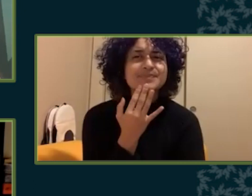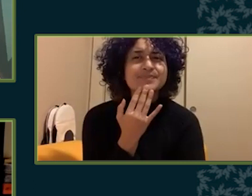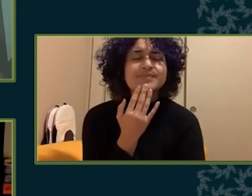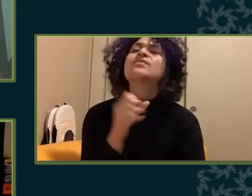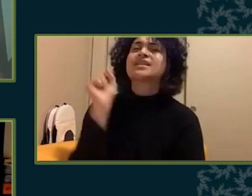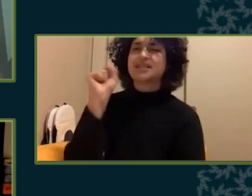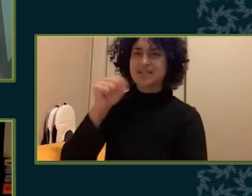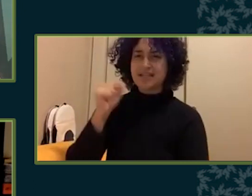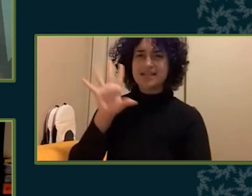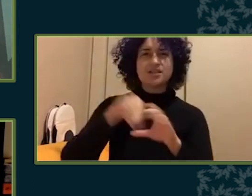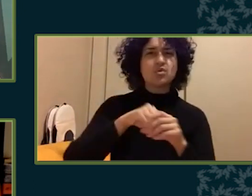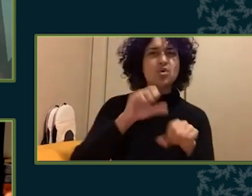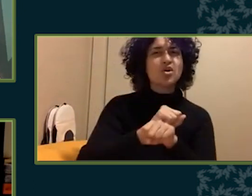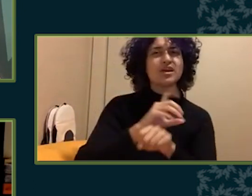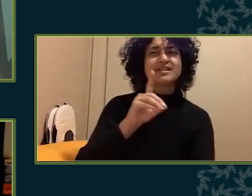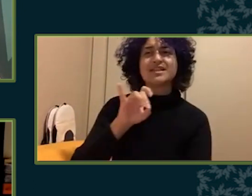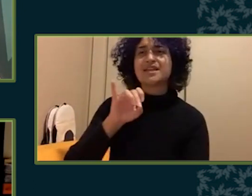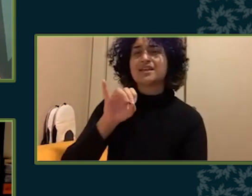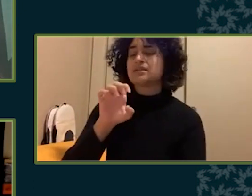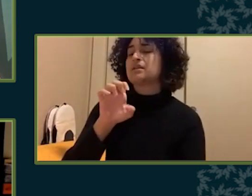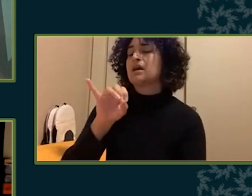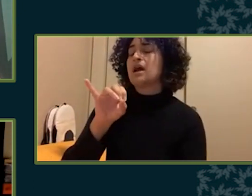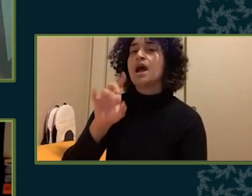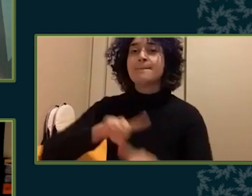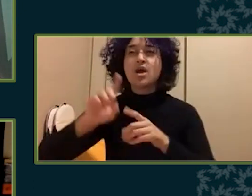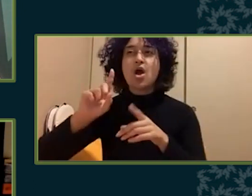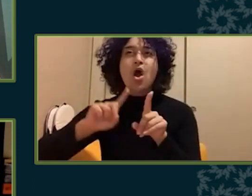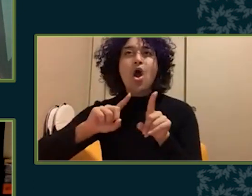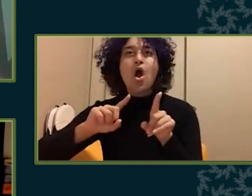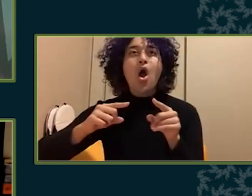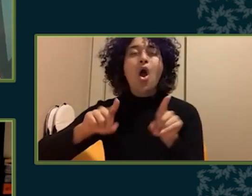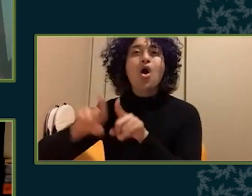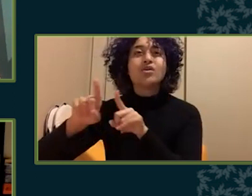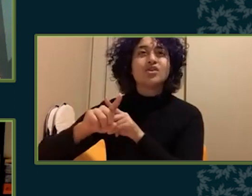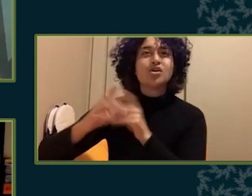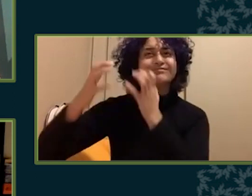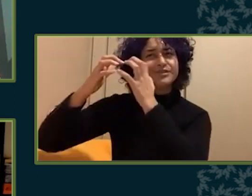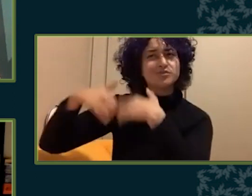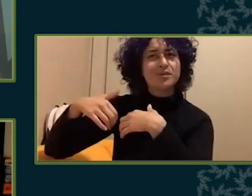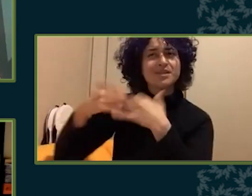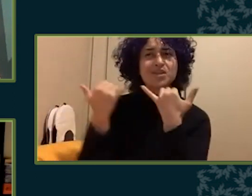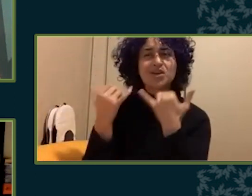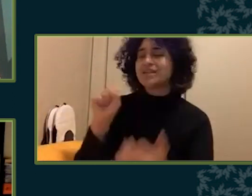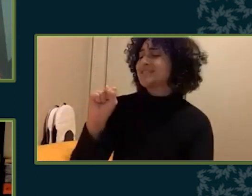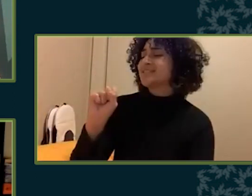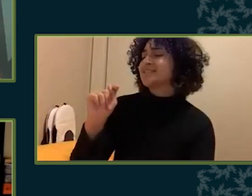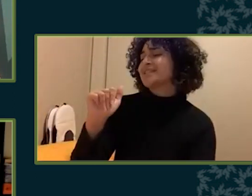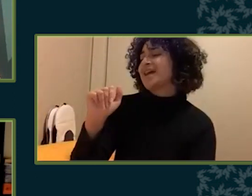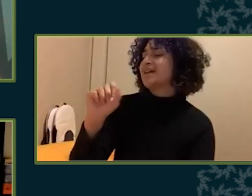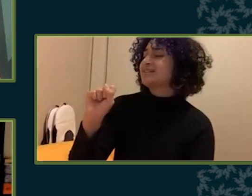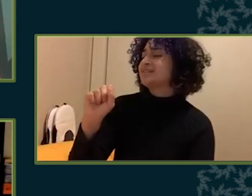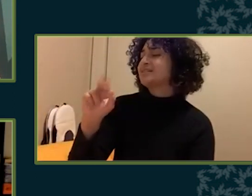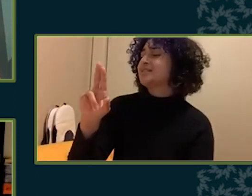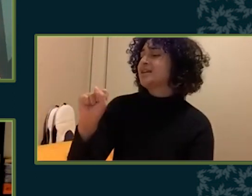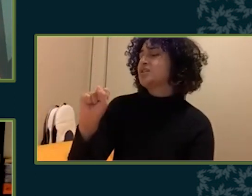DEI, as well as just disrupting the status quo, about rethinking, because of the work you do